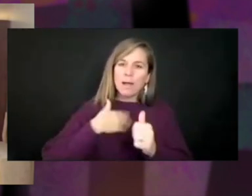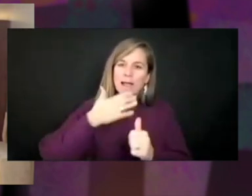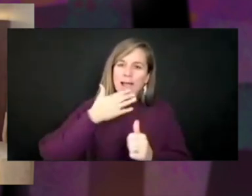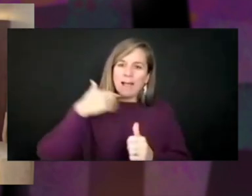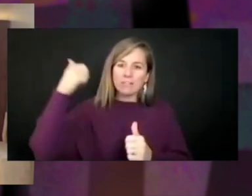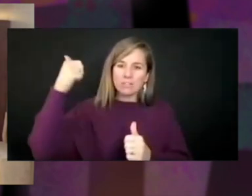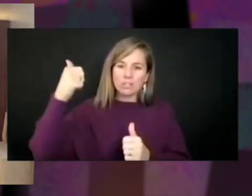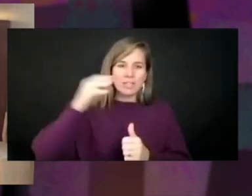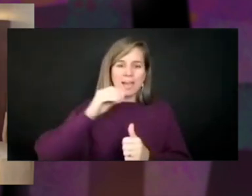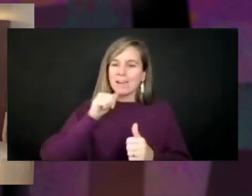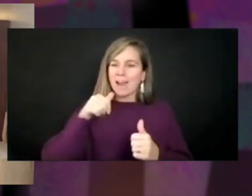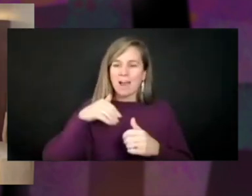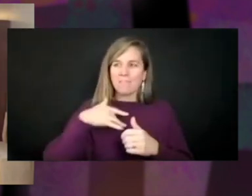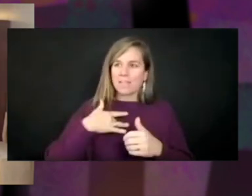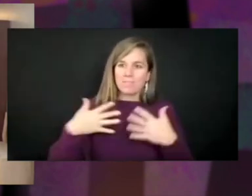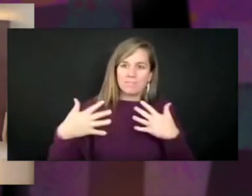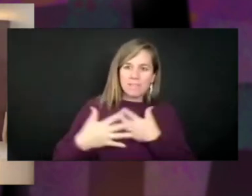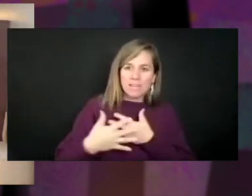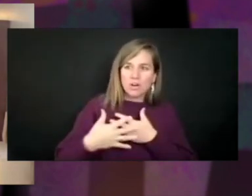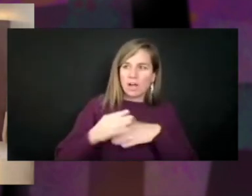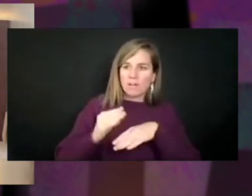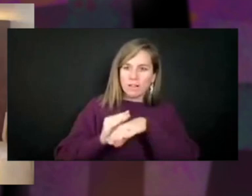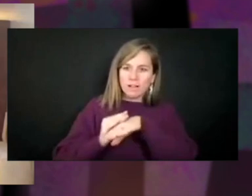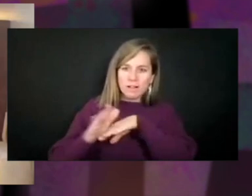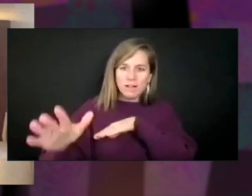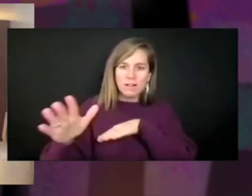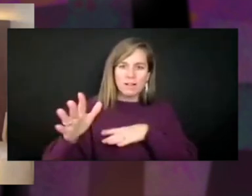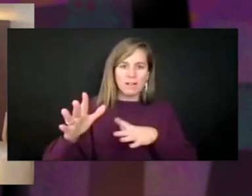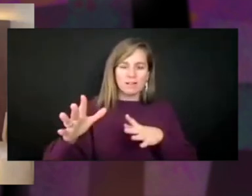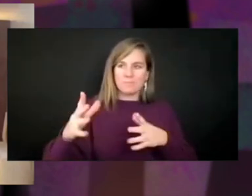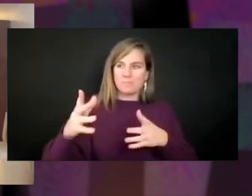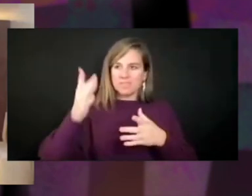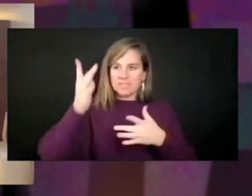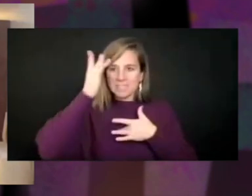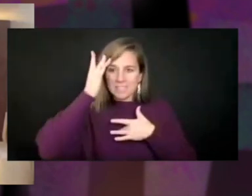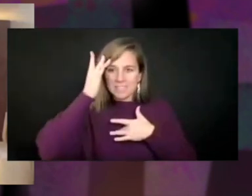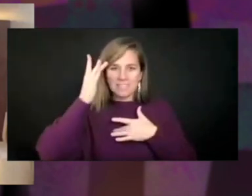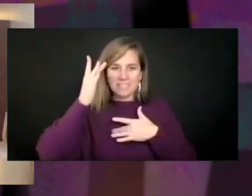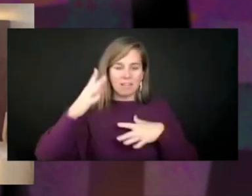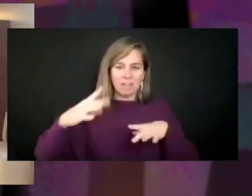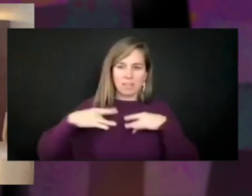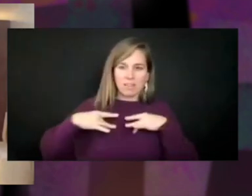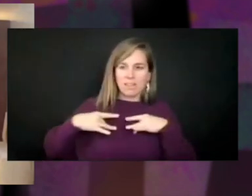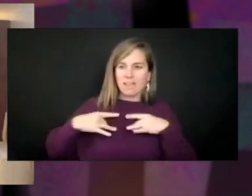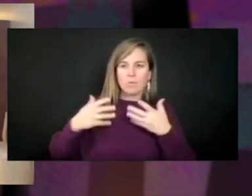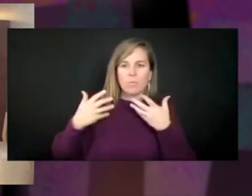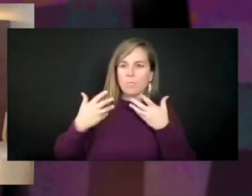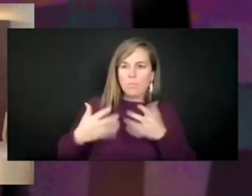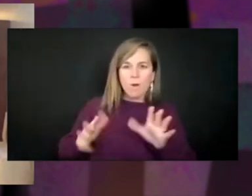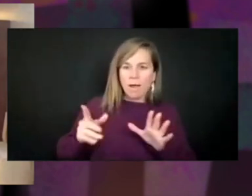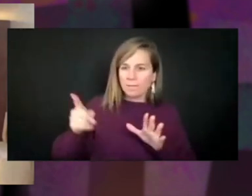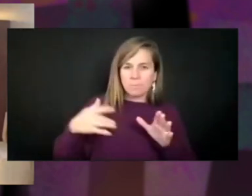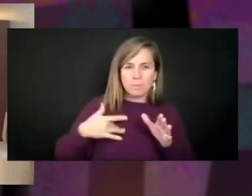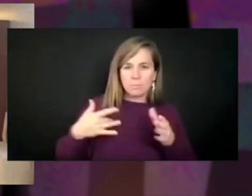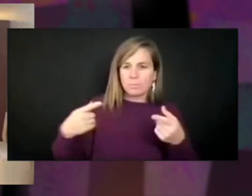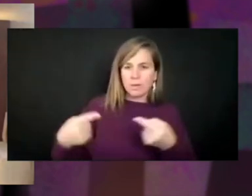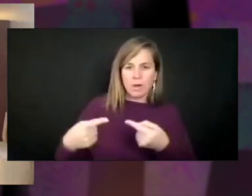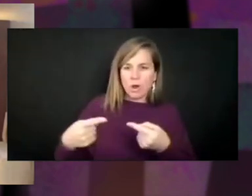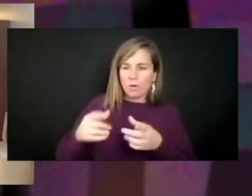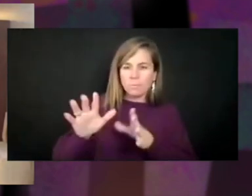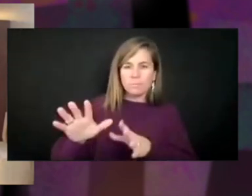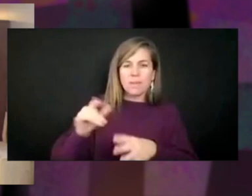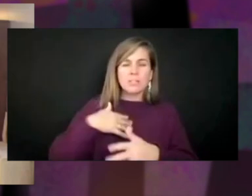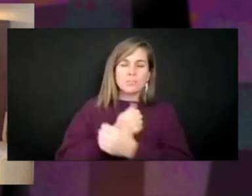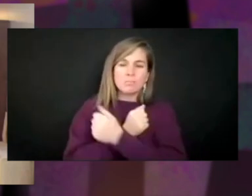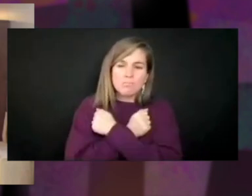fear of infecting them, of putting them in any kind of harm's way, and just being able to hug them and